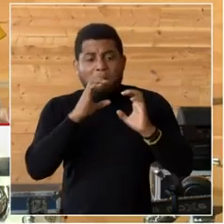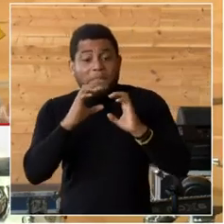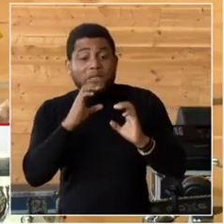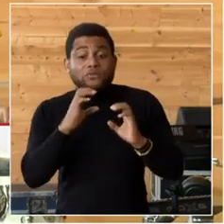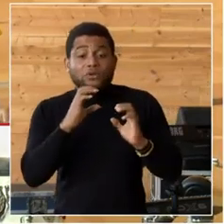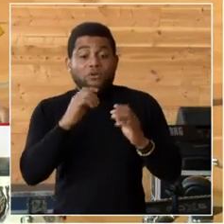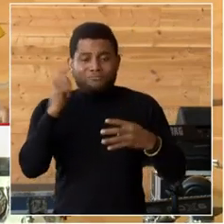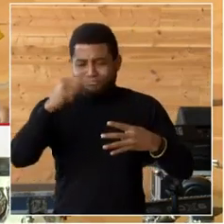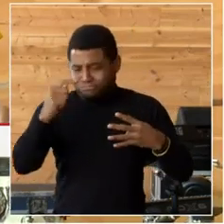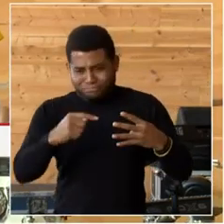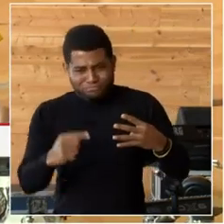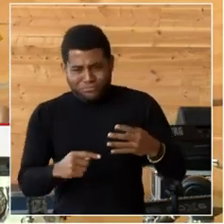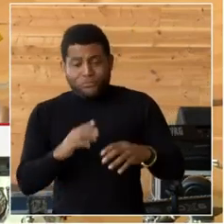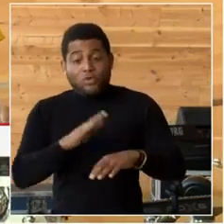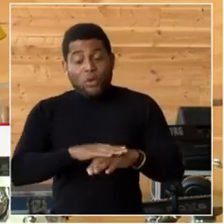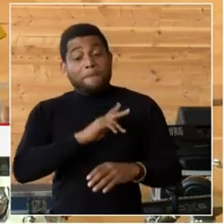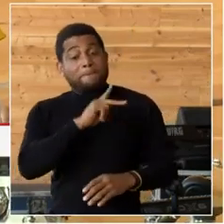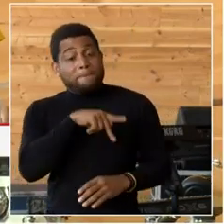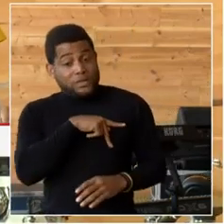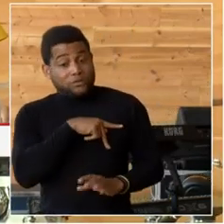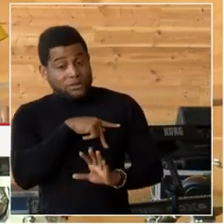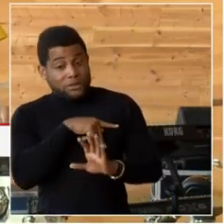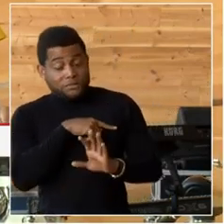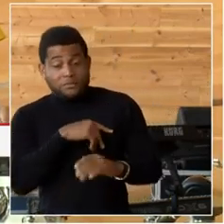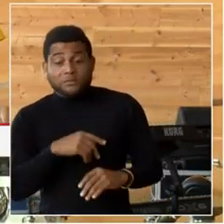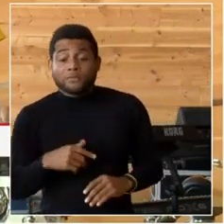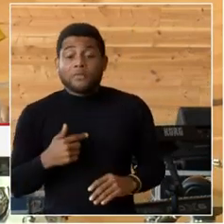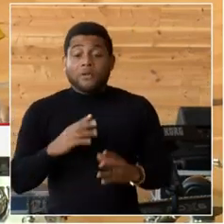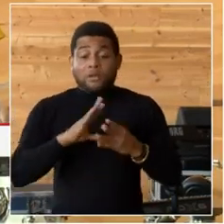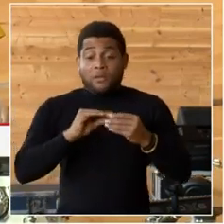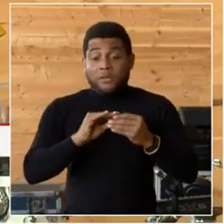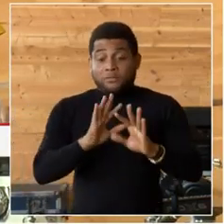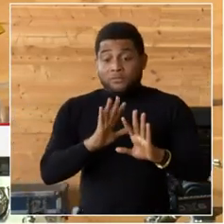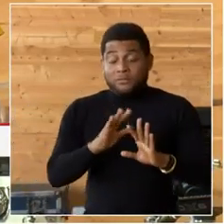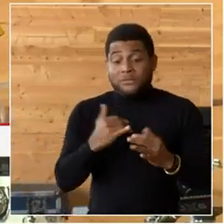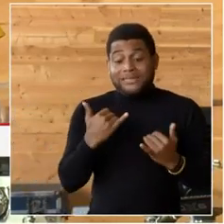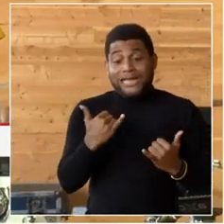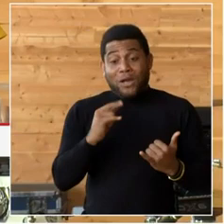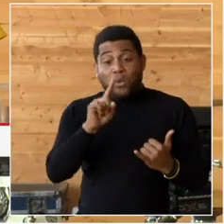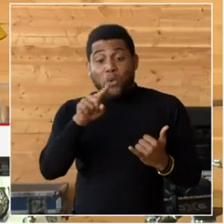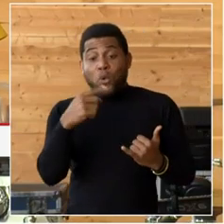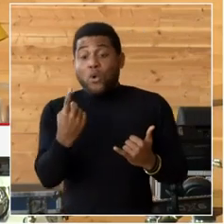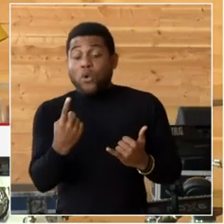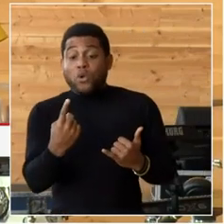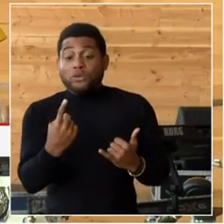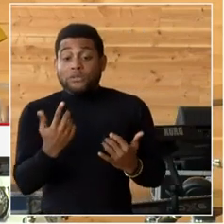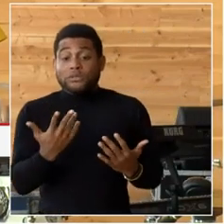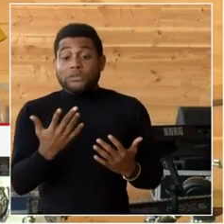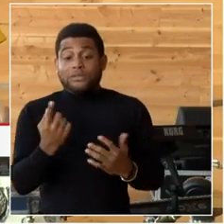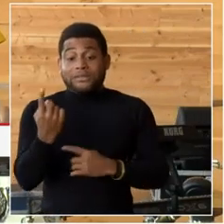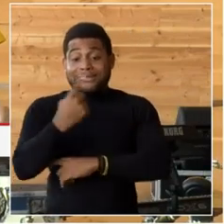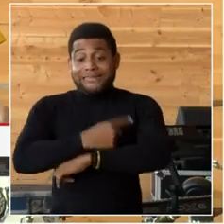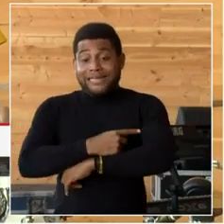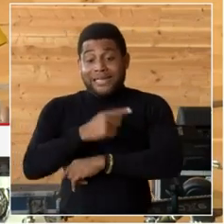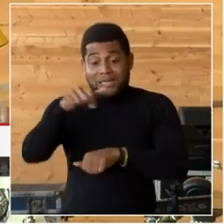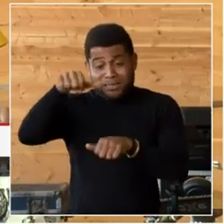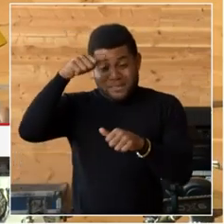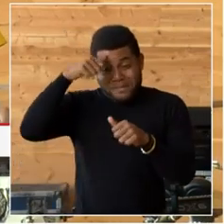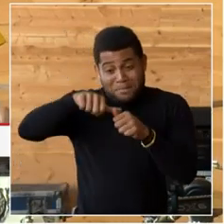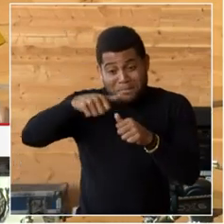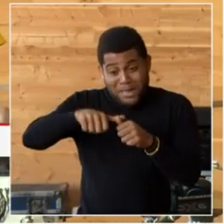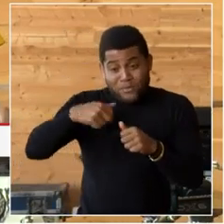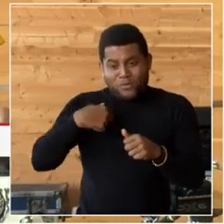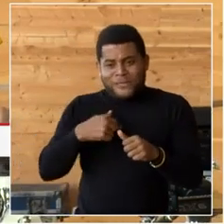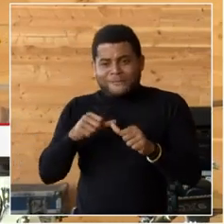On a personal note, today is not only to remember those who relentlessly advocated